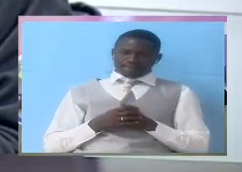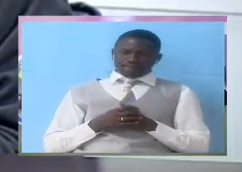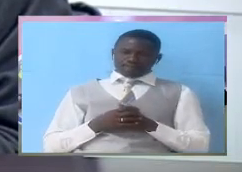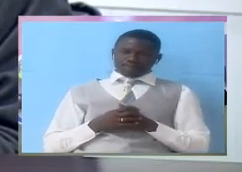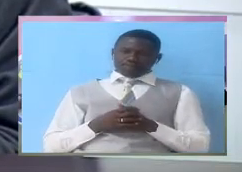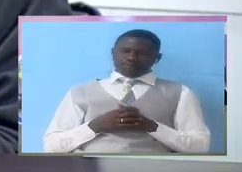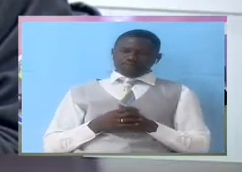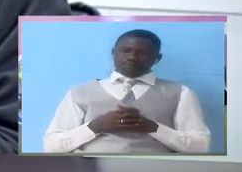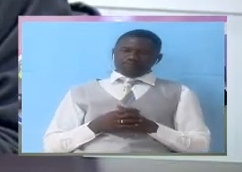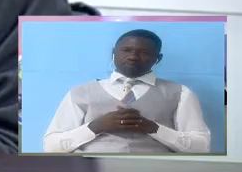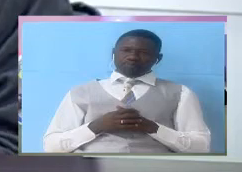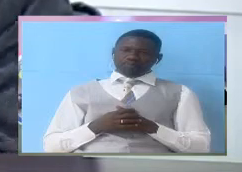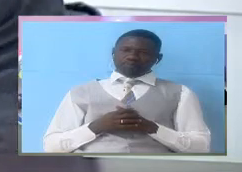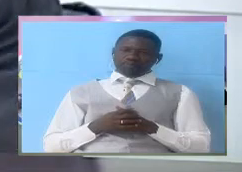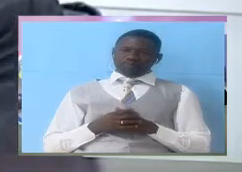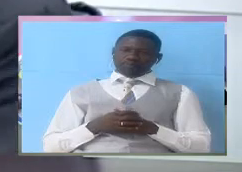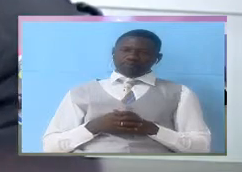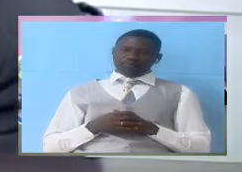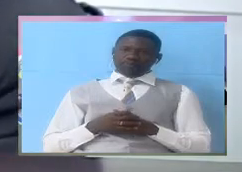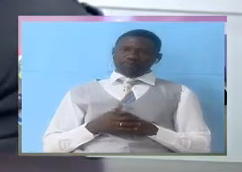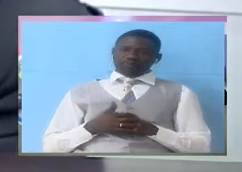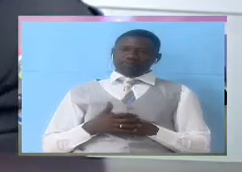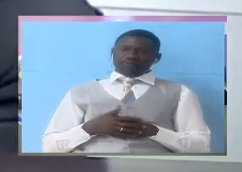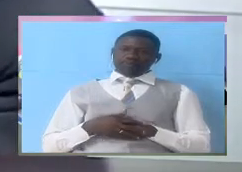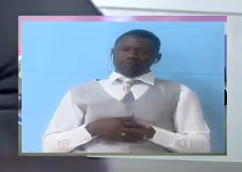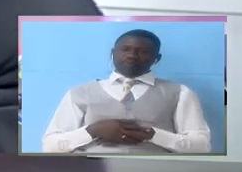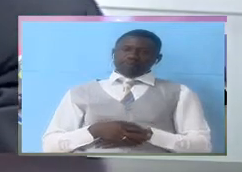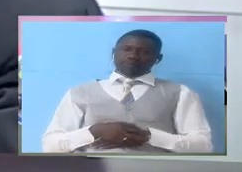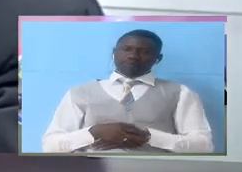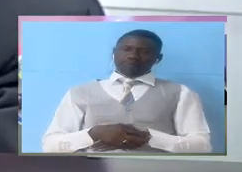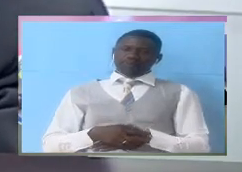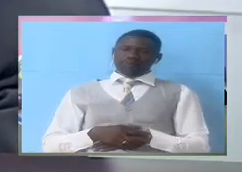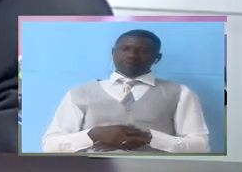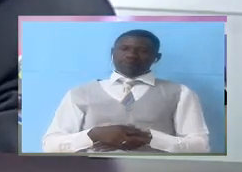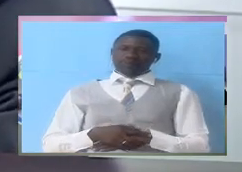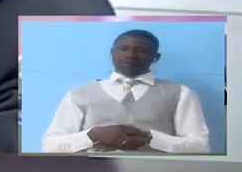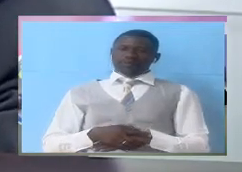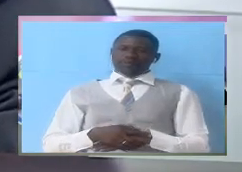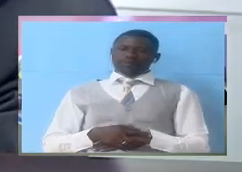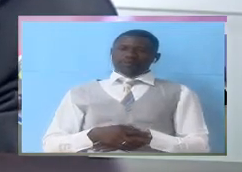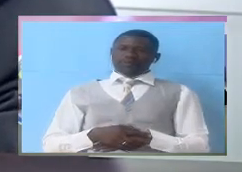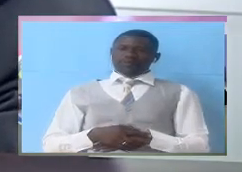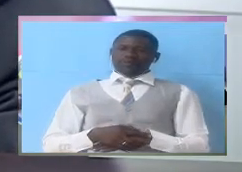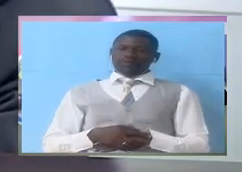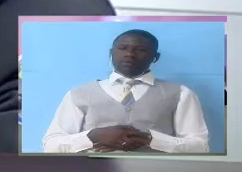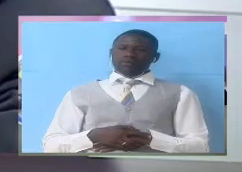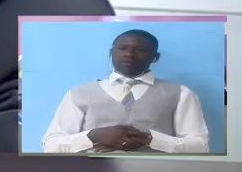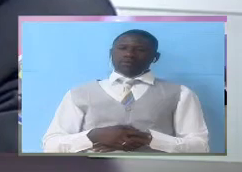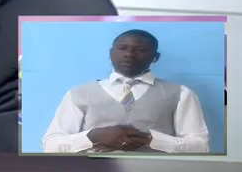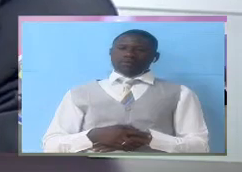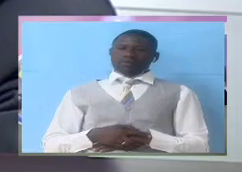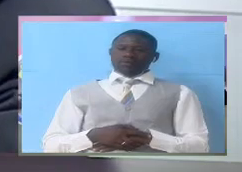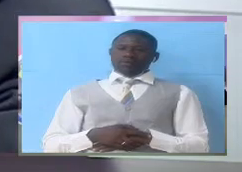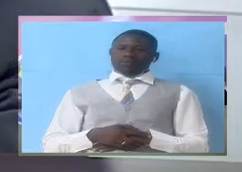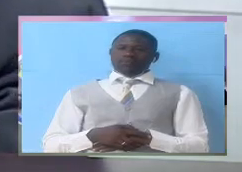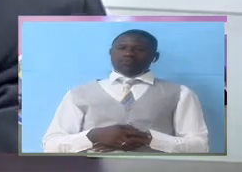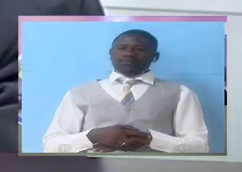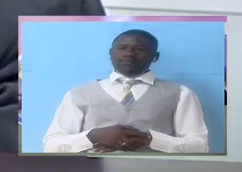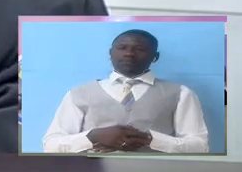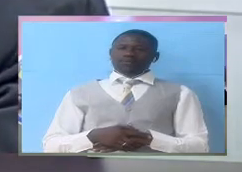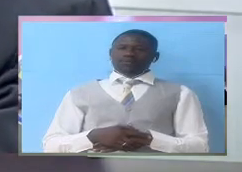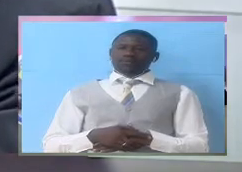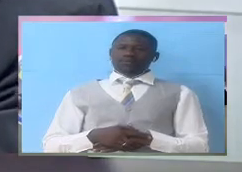bi ak ni nga xamne noon lañ fo xarñé li nga xamne mo wara na doon sa taxaway ci panel bi té ki nga xamne moy tamba mu jëlon ko ci sa